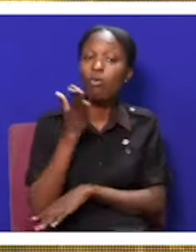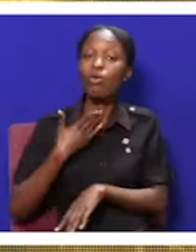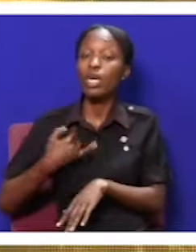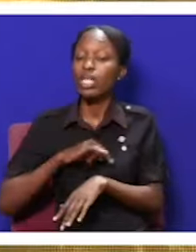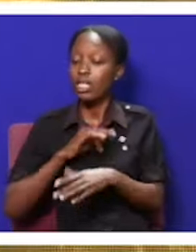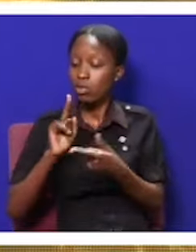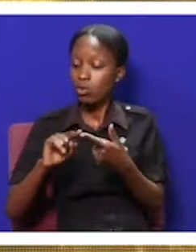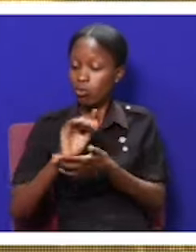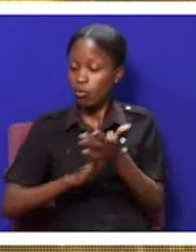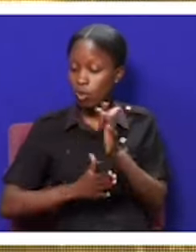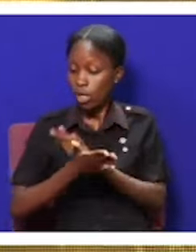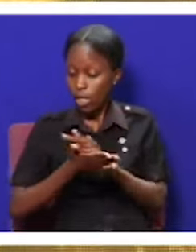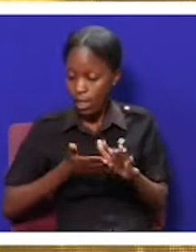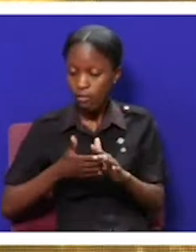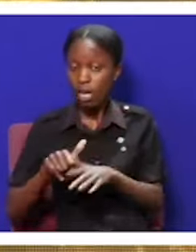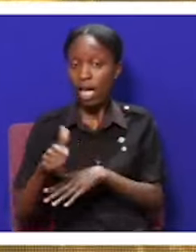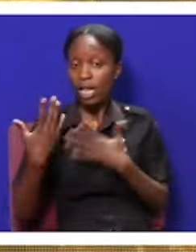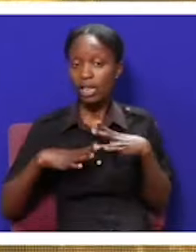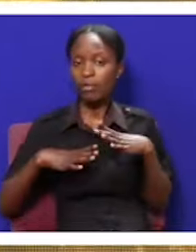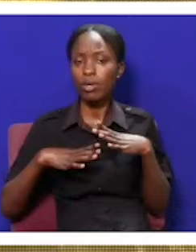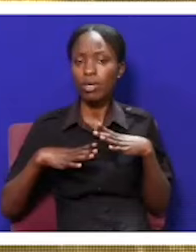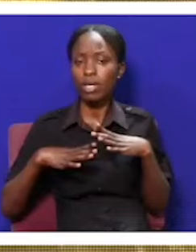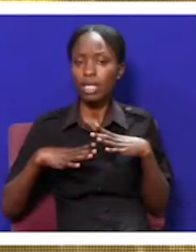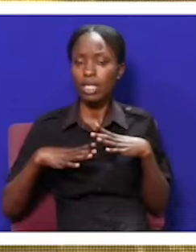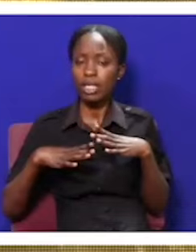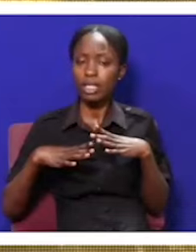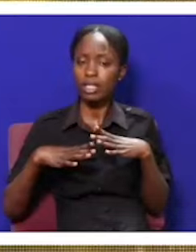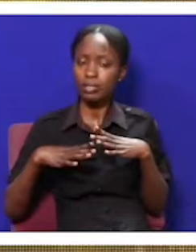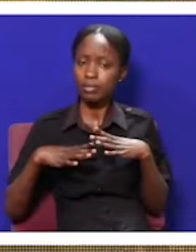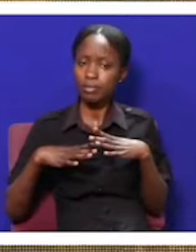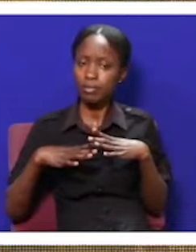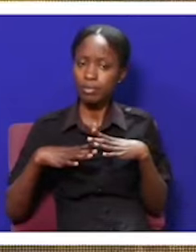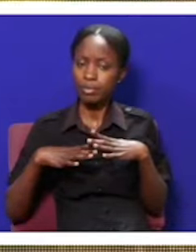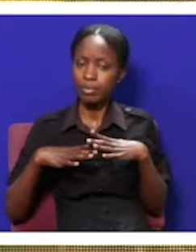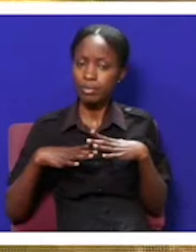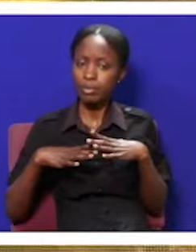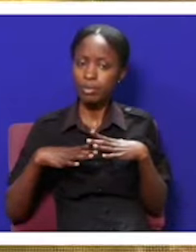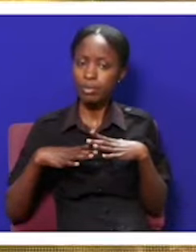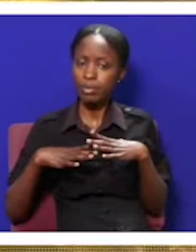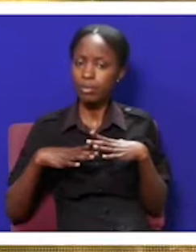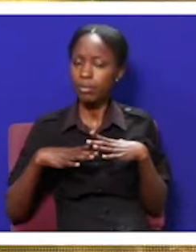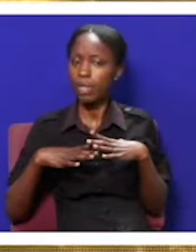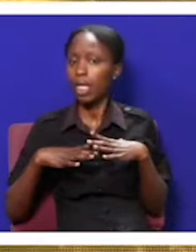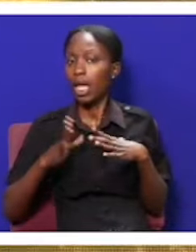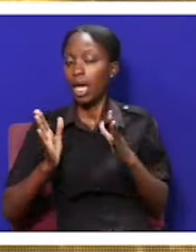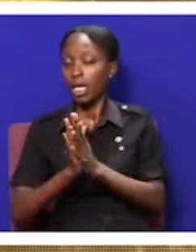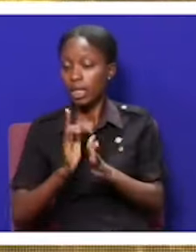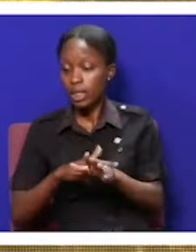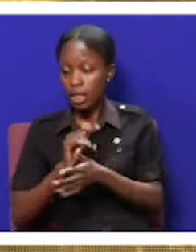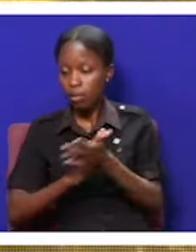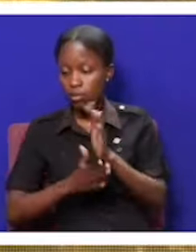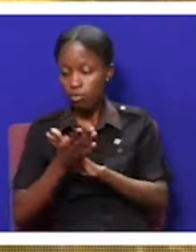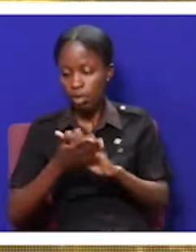them, such that even when you remember that offense, after you have forgiven them, you don't feel the hurt